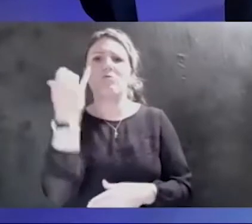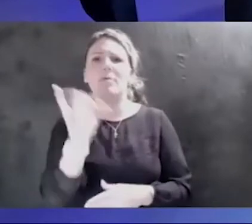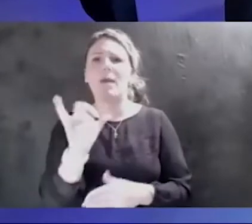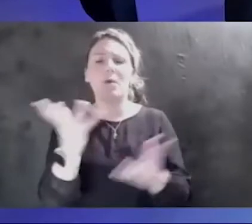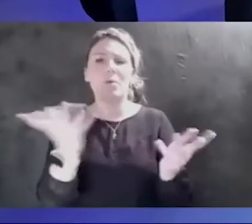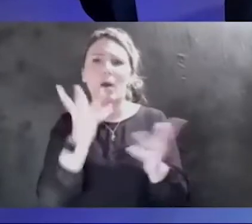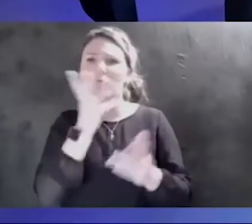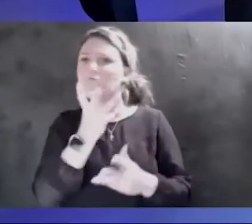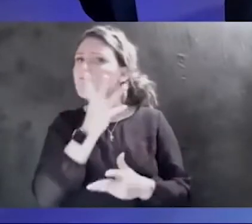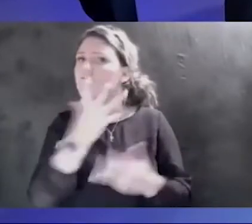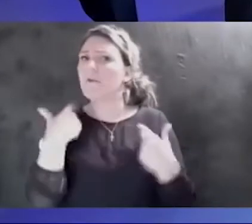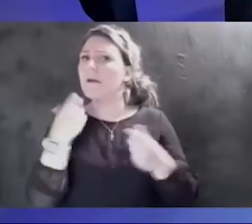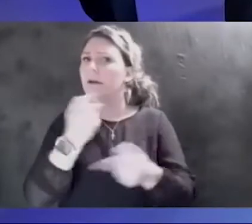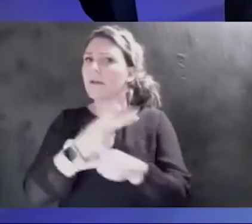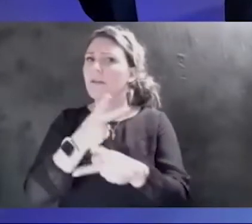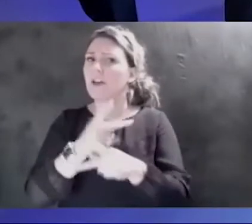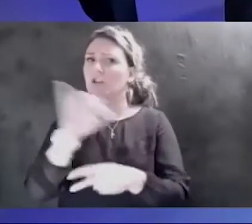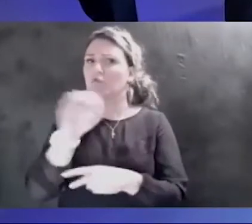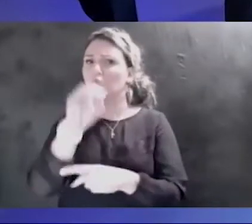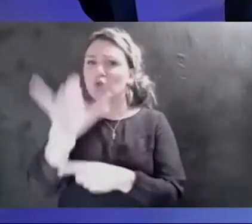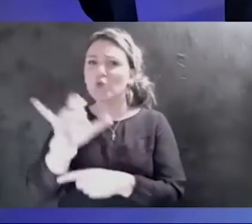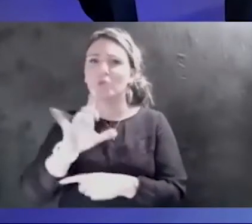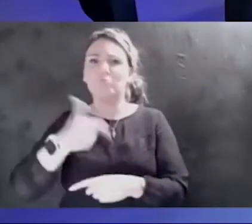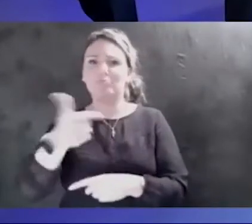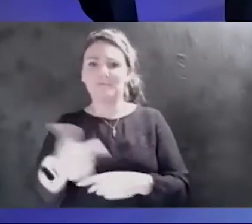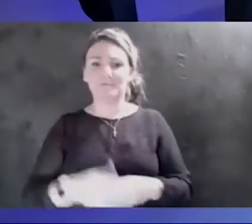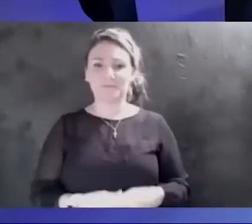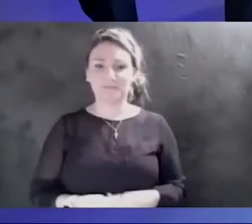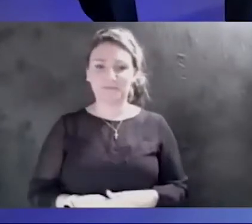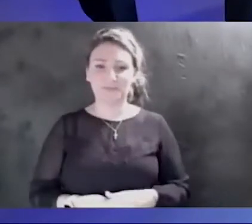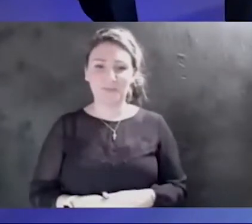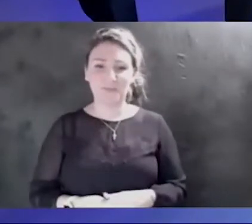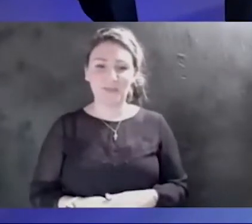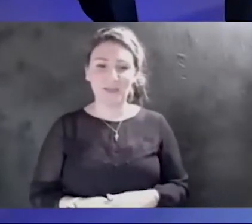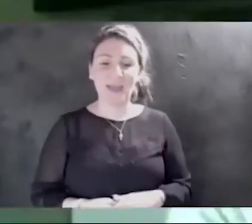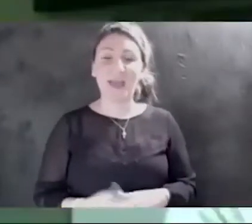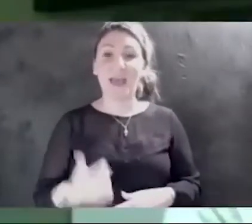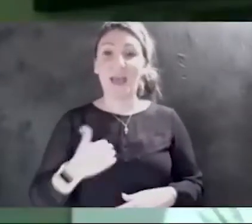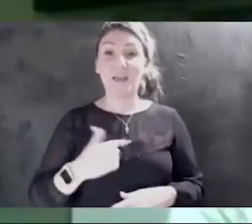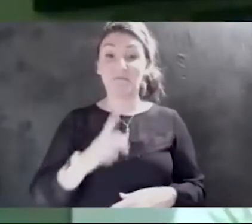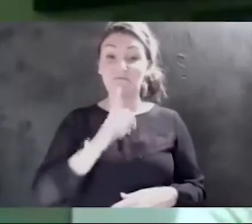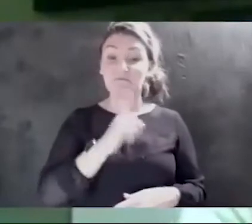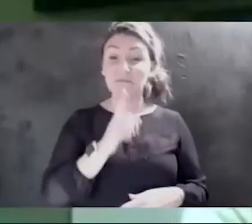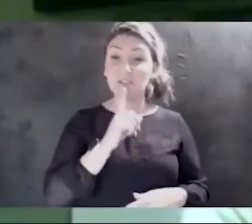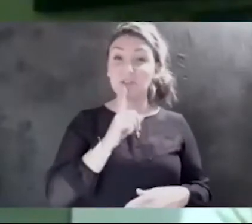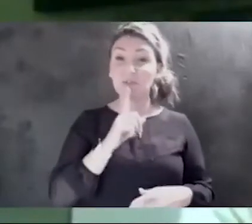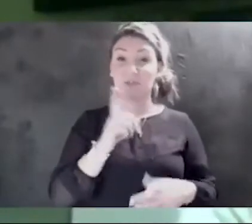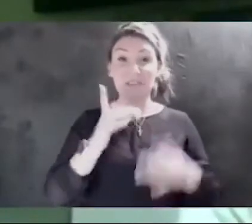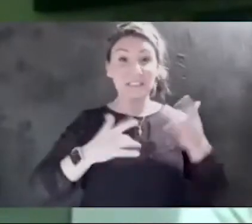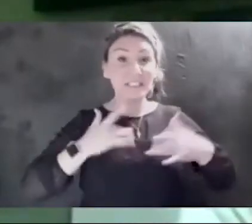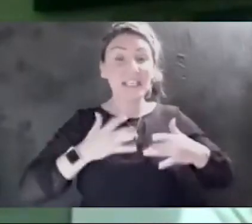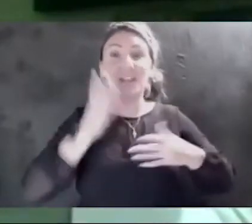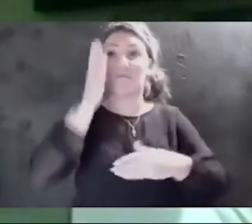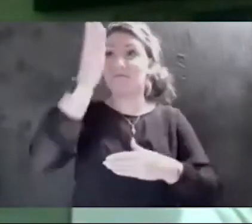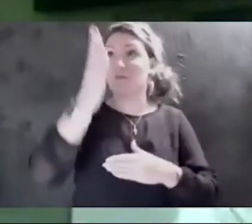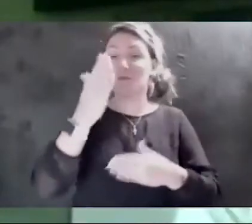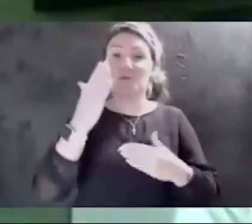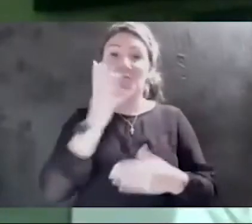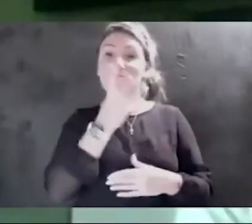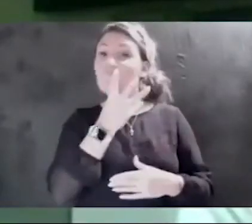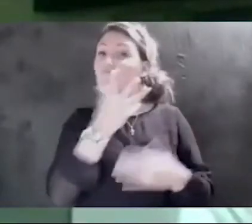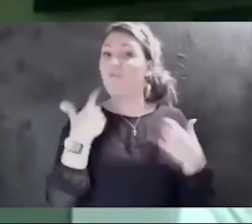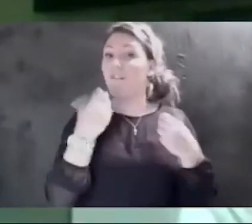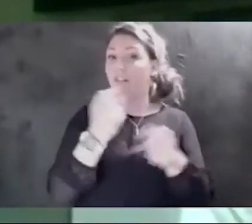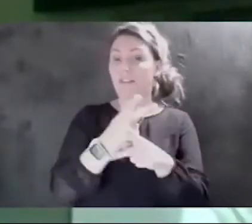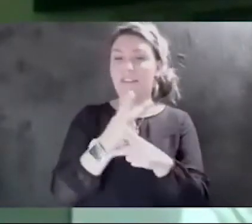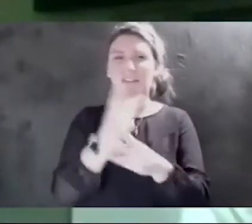start with you. I'm actually very excited about the future of rural healthcare. If you think about where we're going